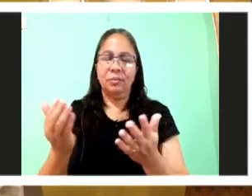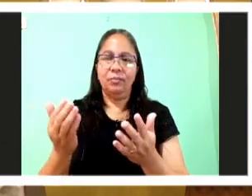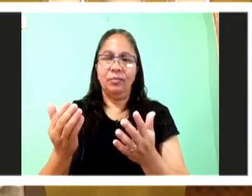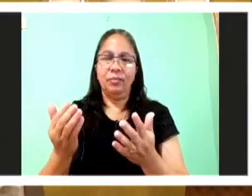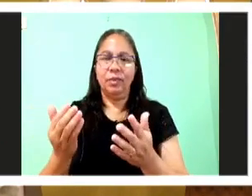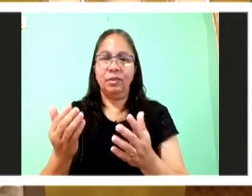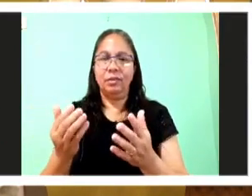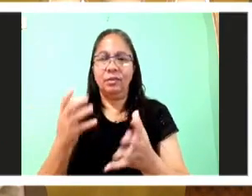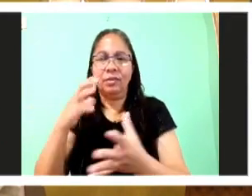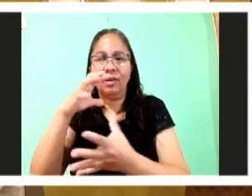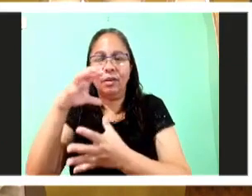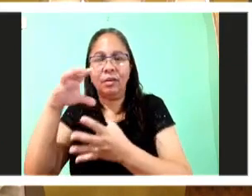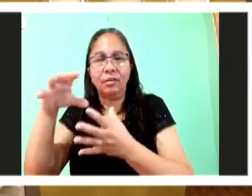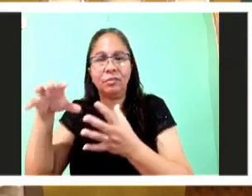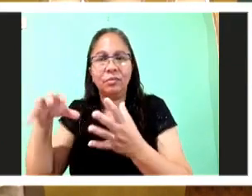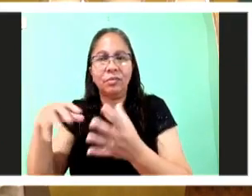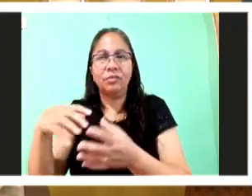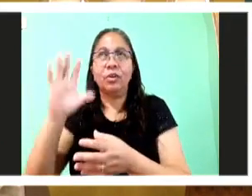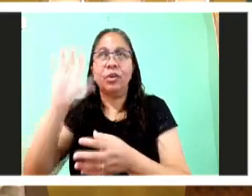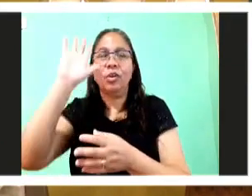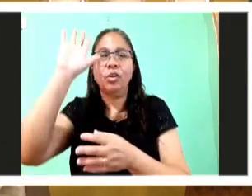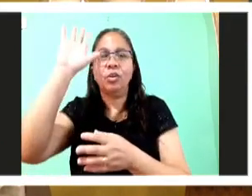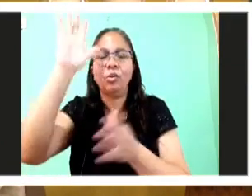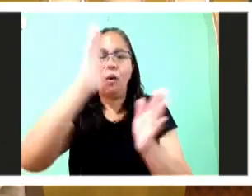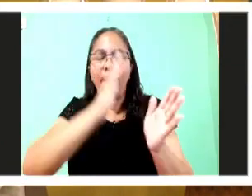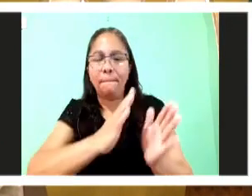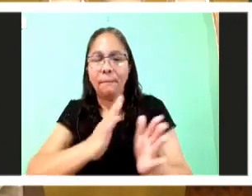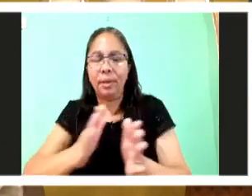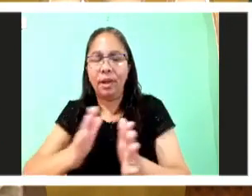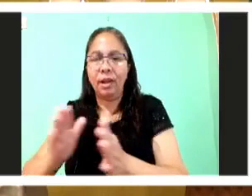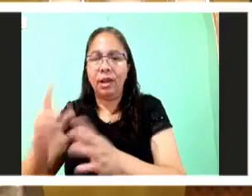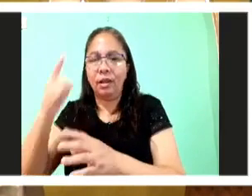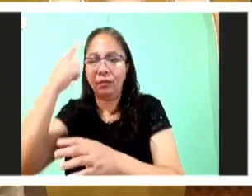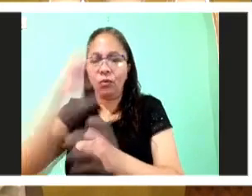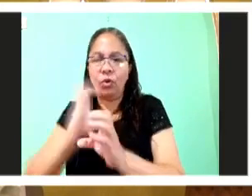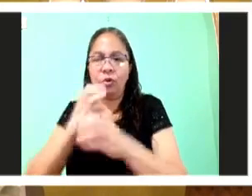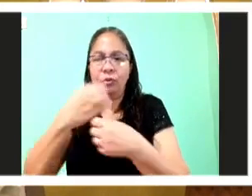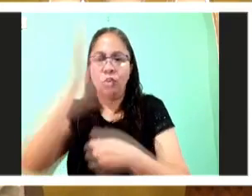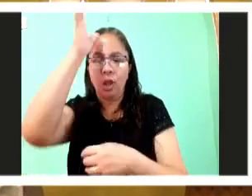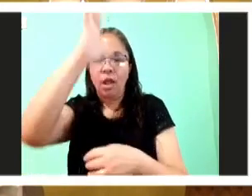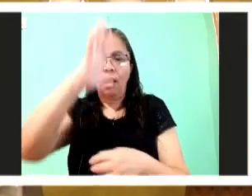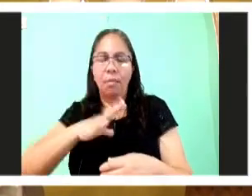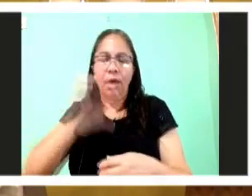distorting your original intention of creation of man and woman.